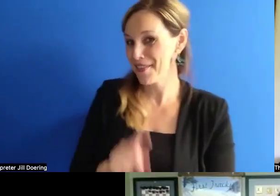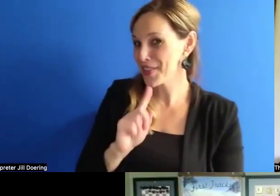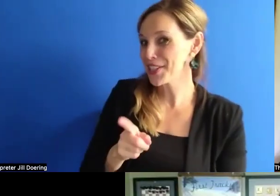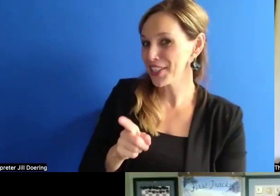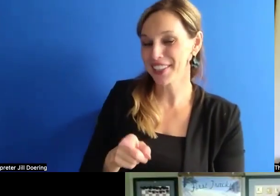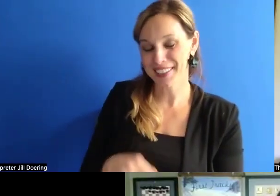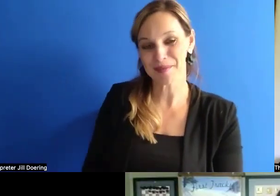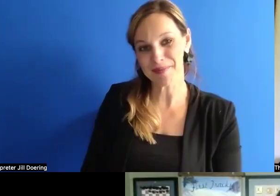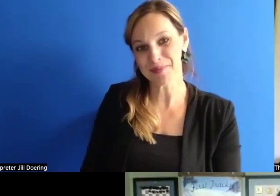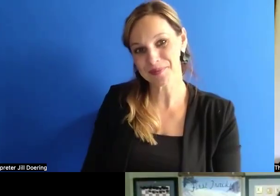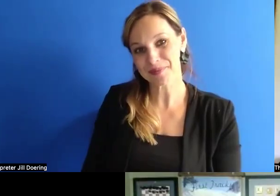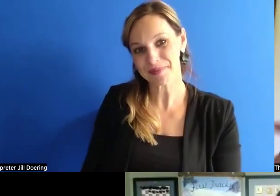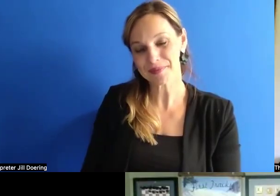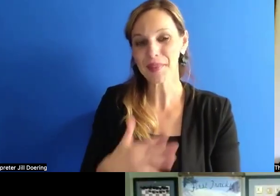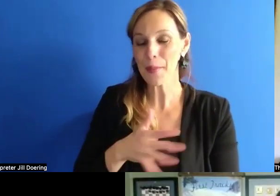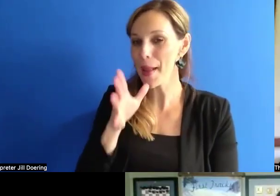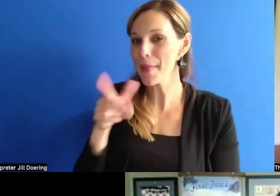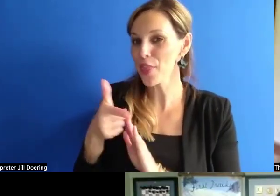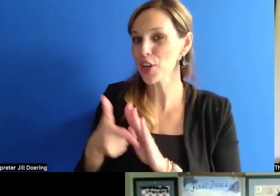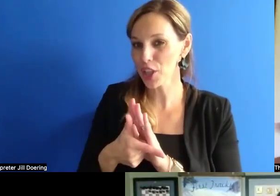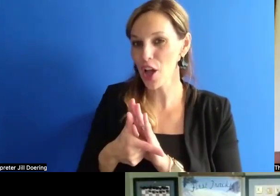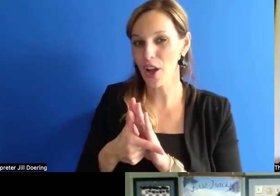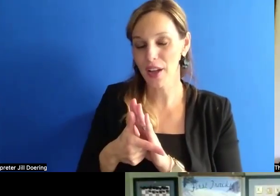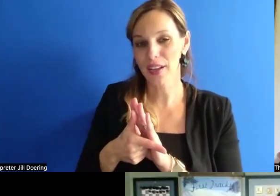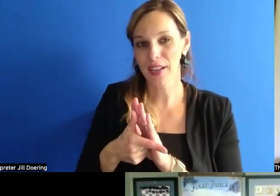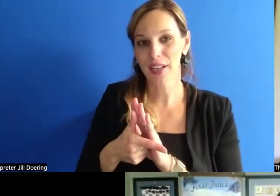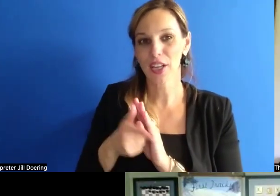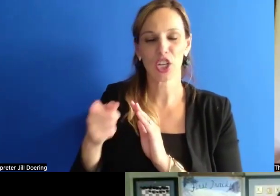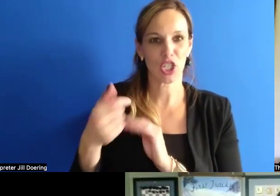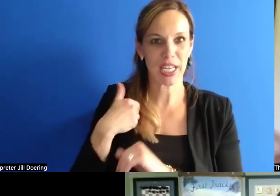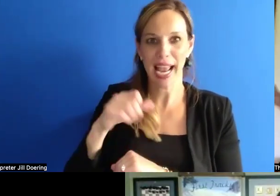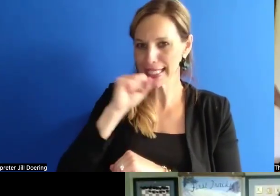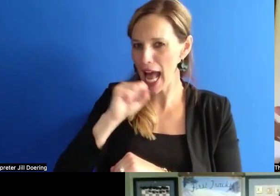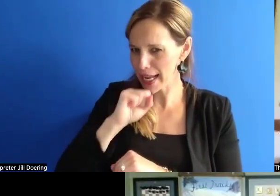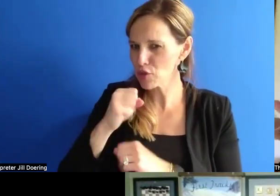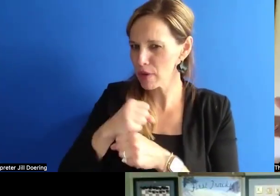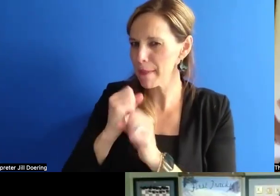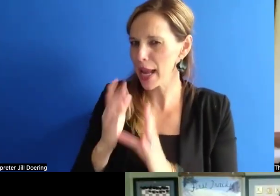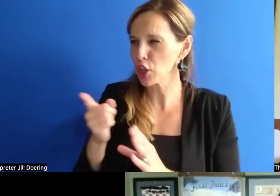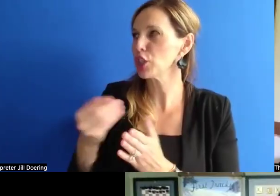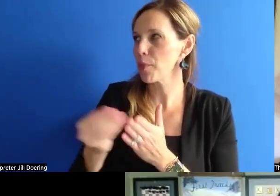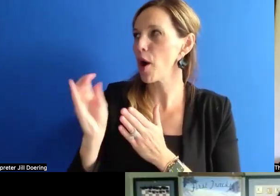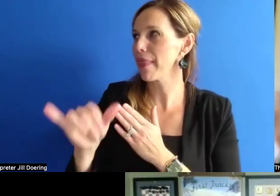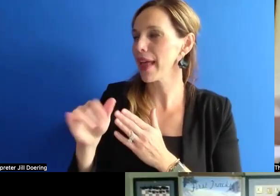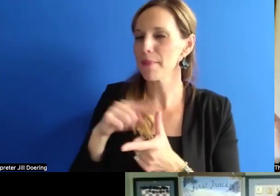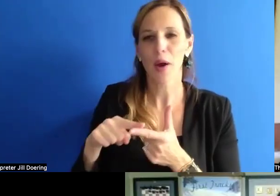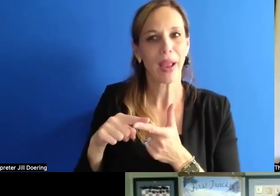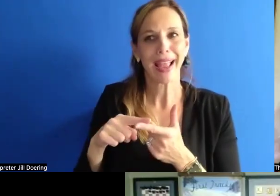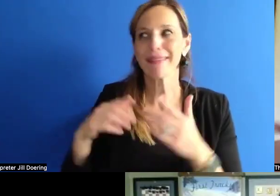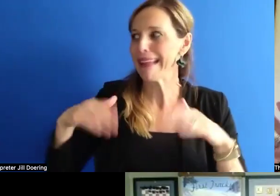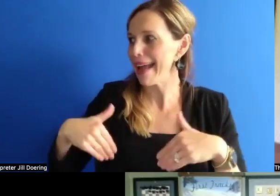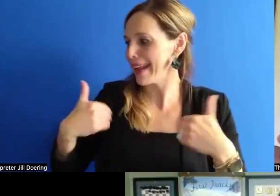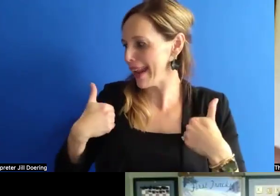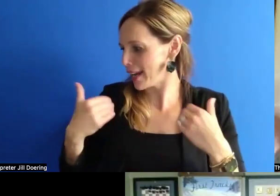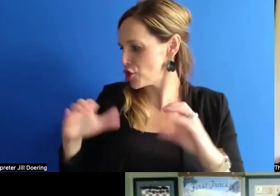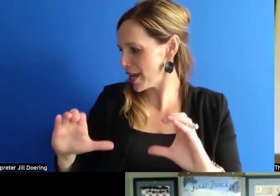my mother-in-law gave us the ice cream maker a couple of summers ago. So we haven't really had a chance to use it. So maybe we'll